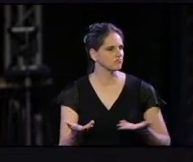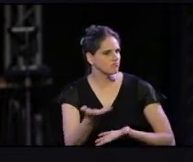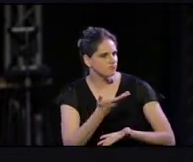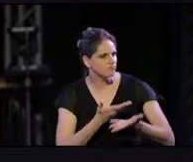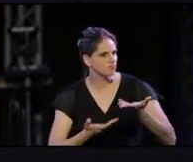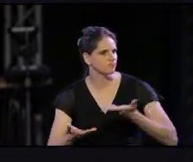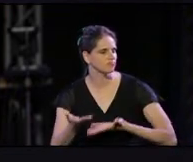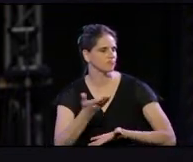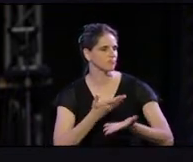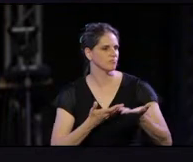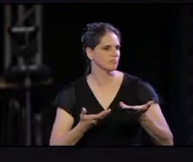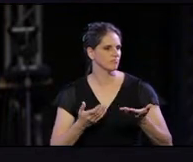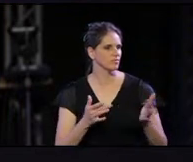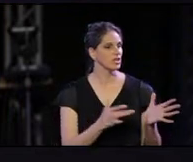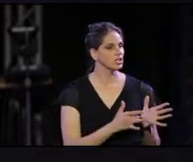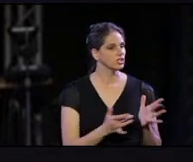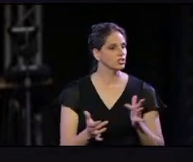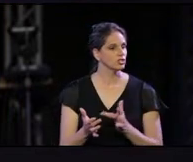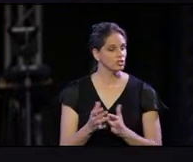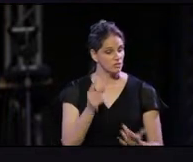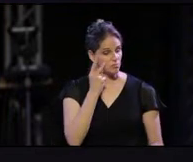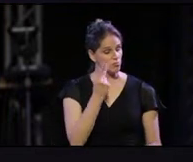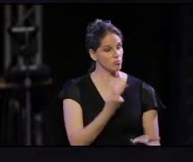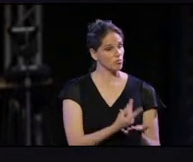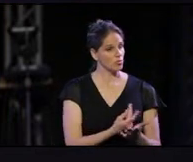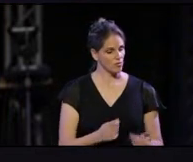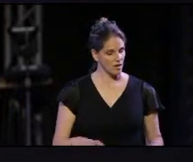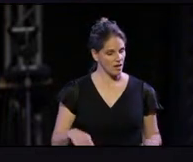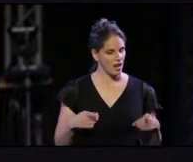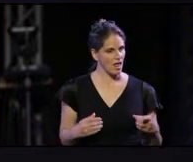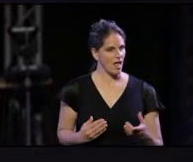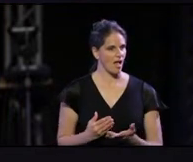Sometimes he proves his life through awkward moments.